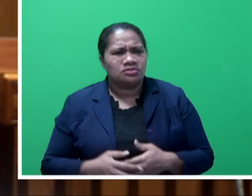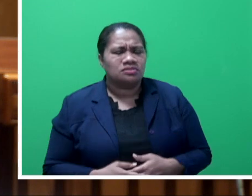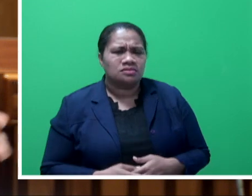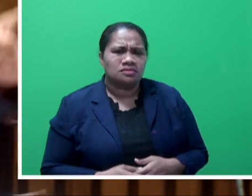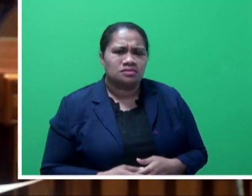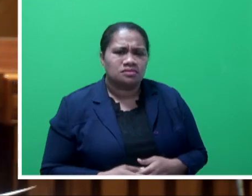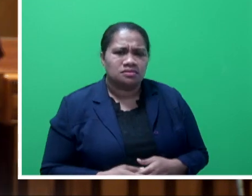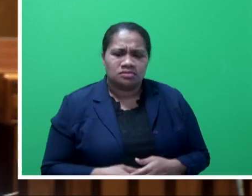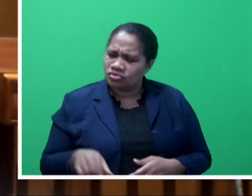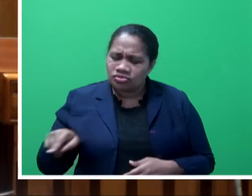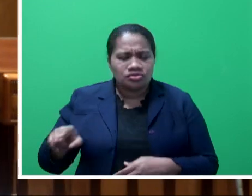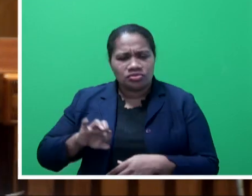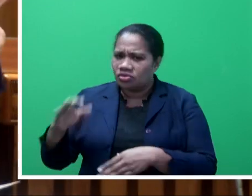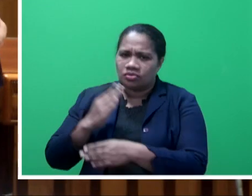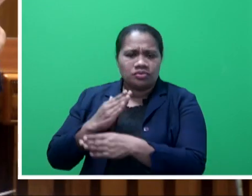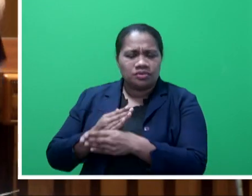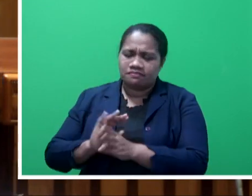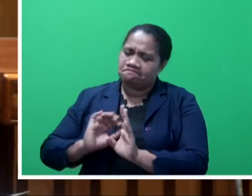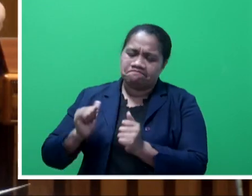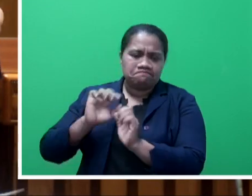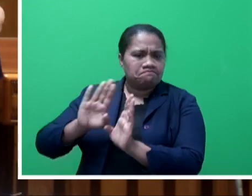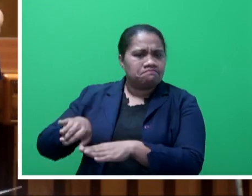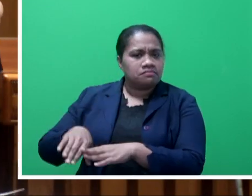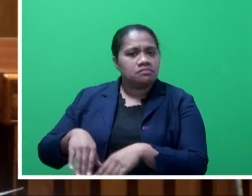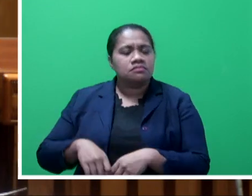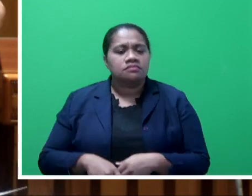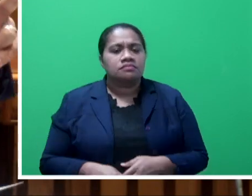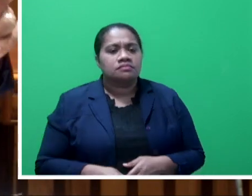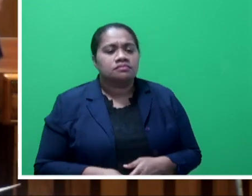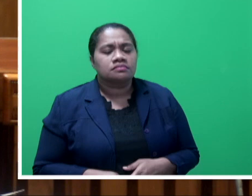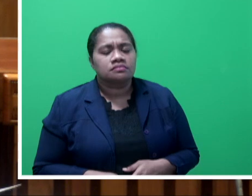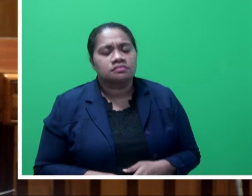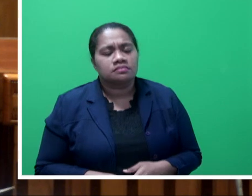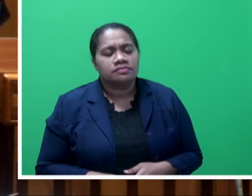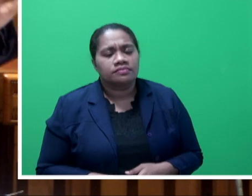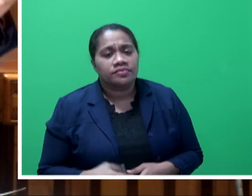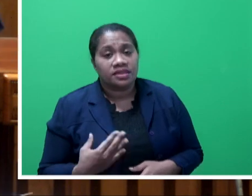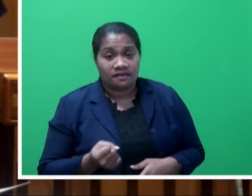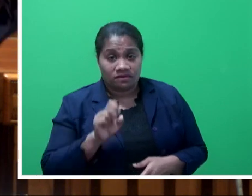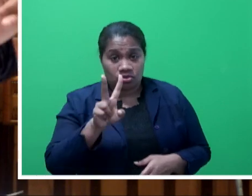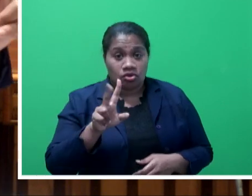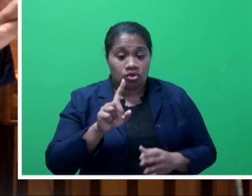in operation. Yes, there are two Jet Airways aircraft that was leased vis-a-vis